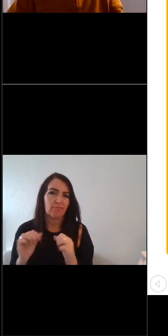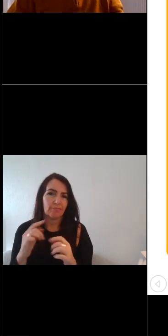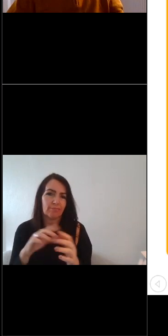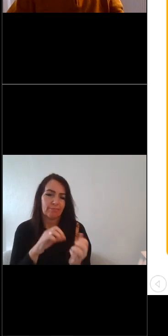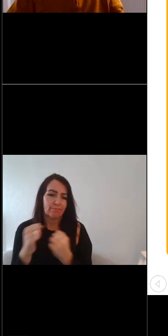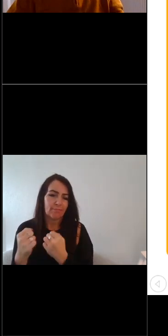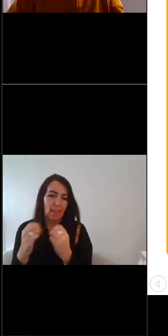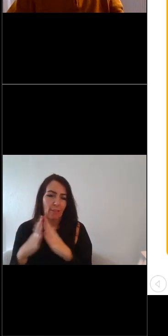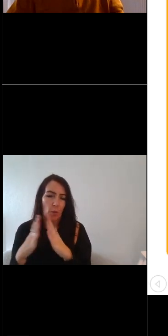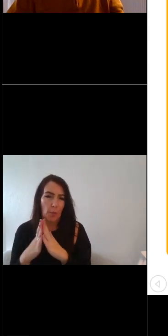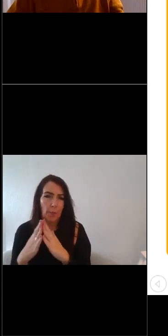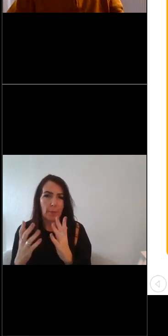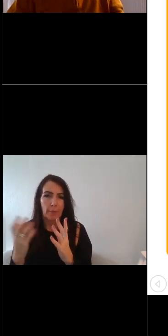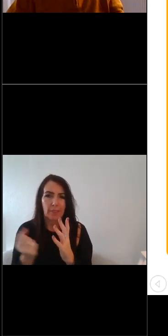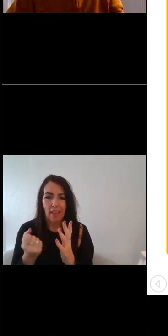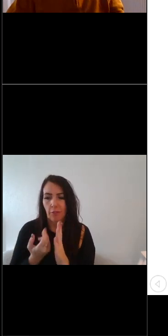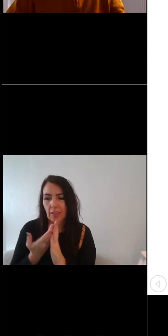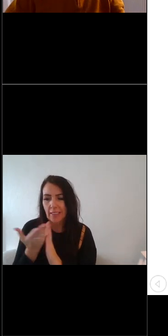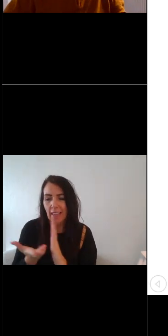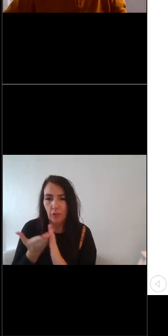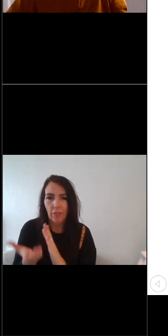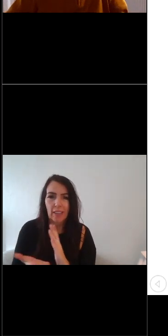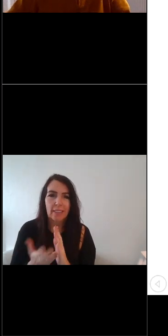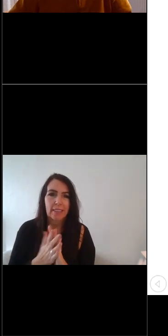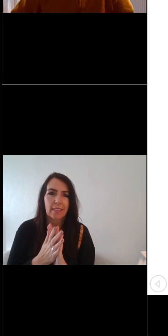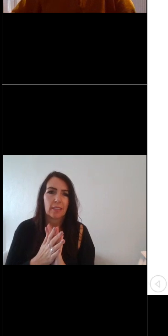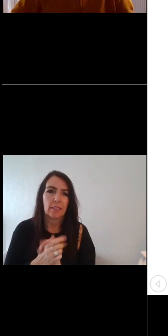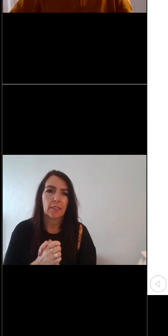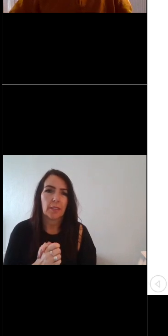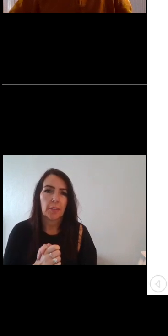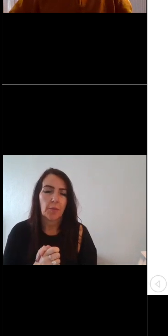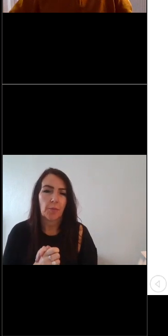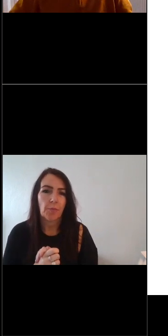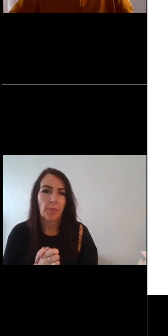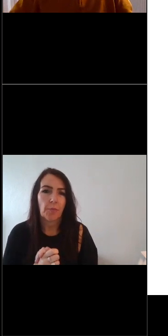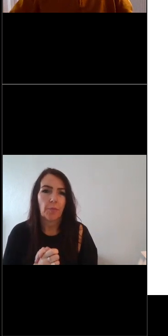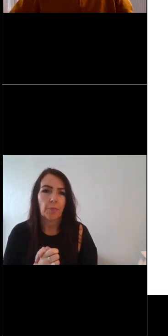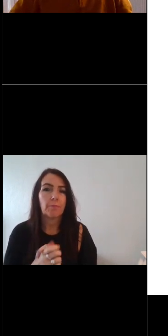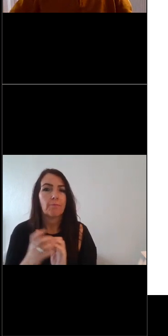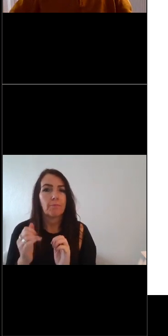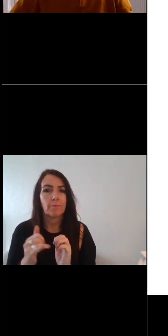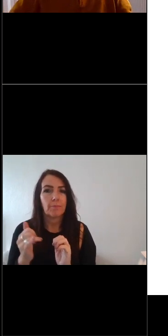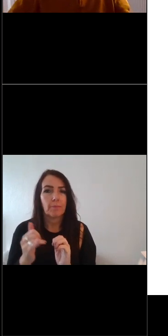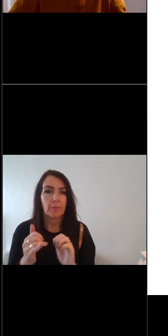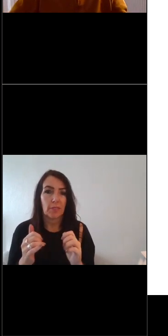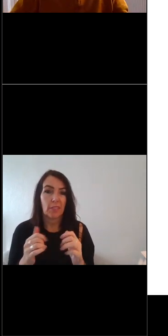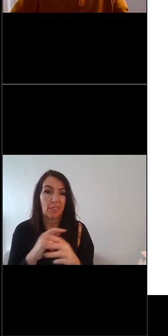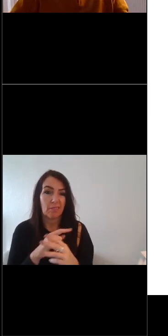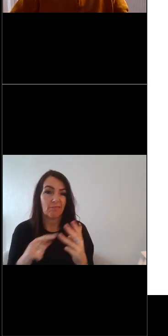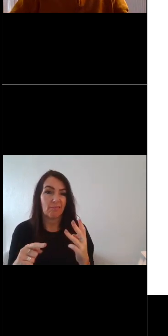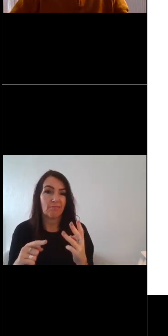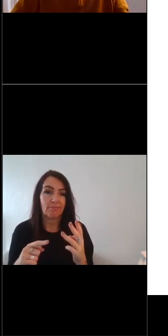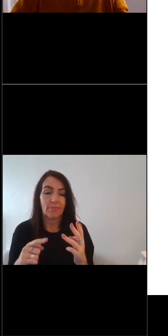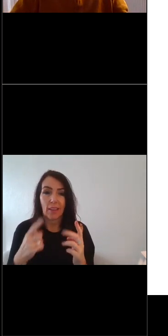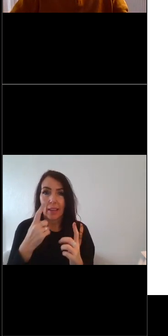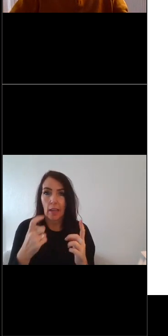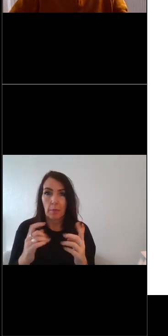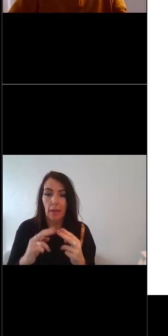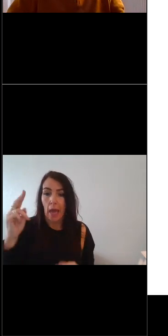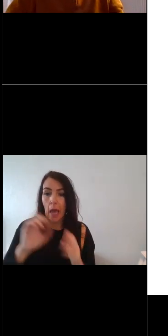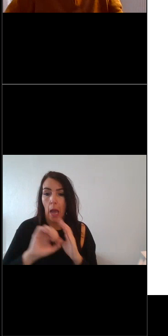to fleet emissions and planning. Yes, grey fleet might be scope 3, but it can be very high emissions. So these